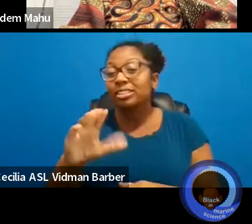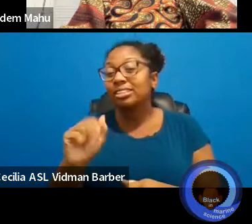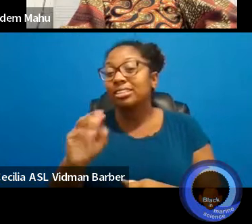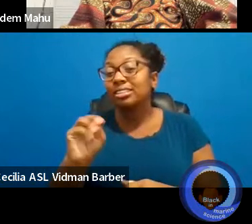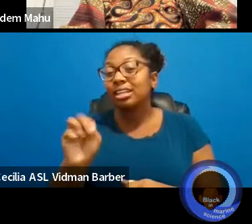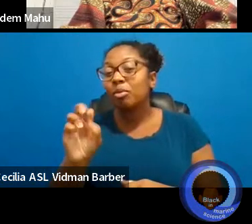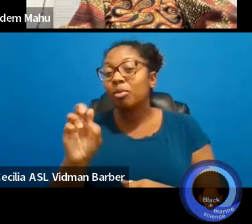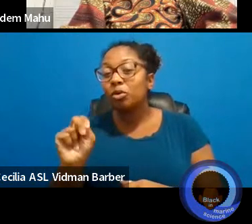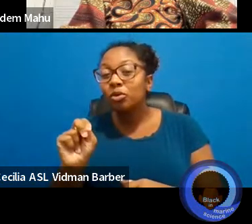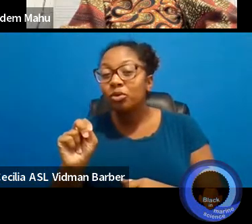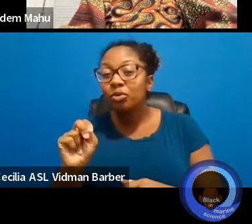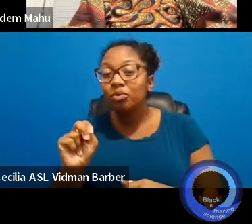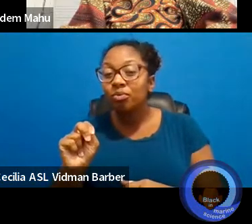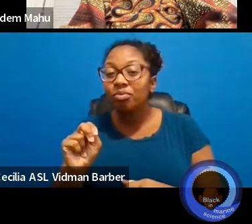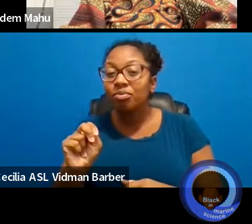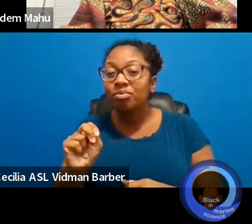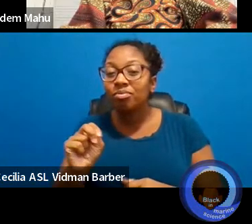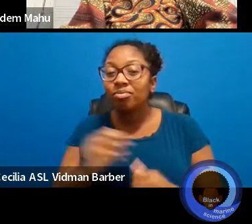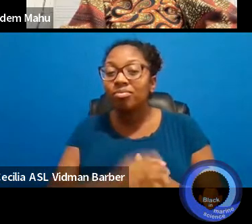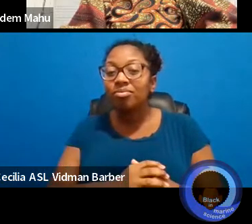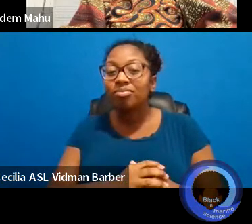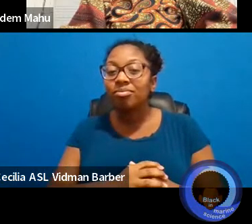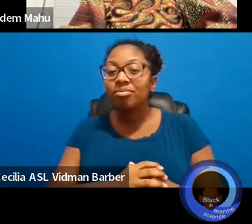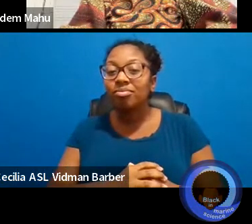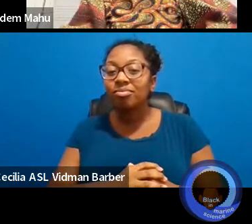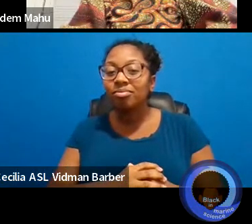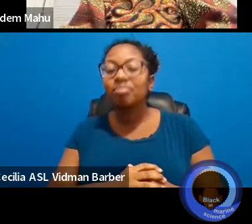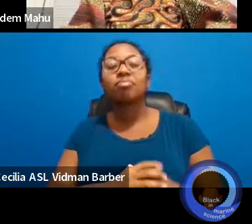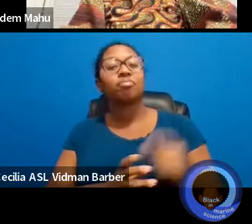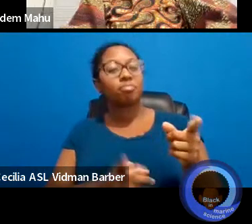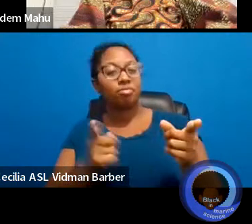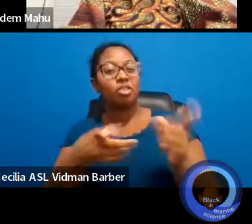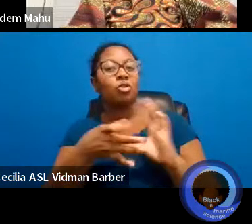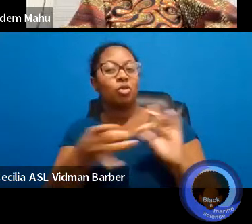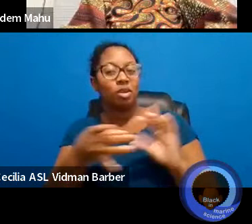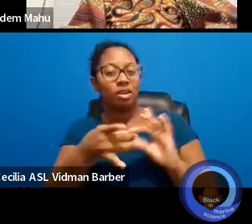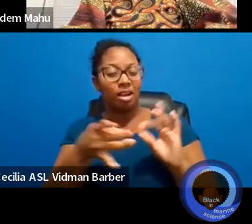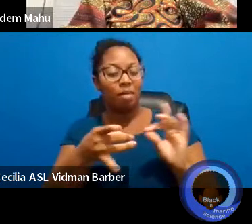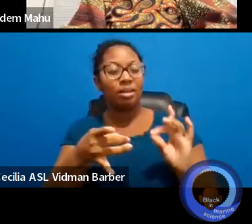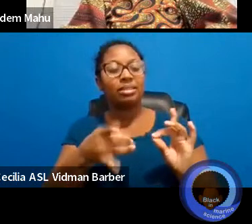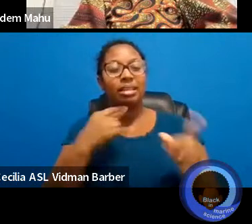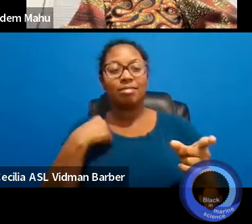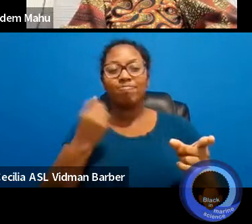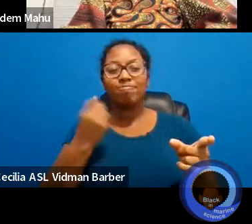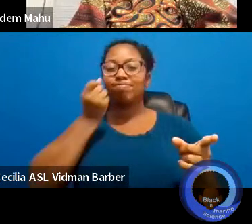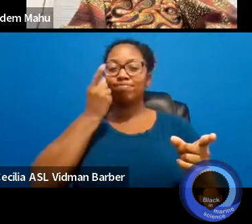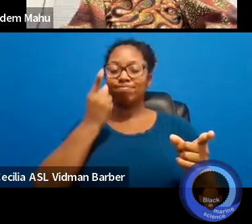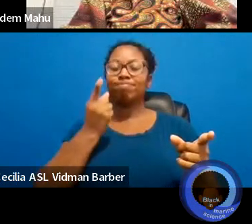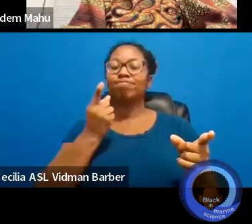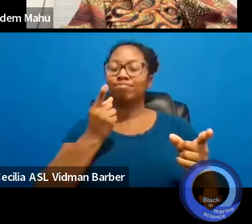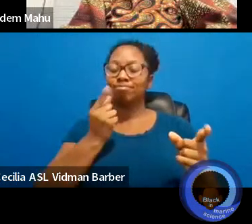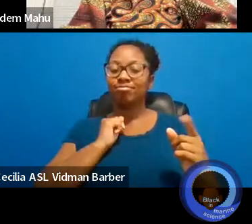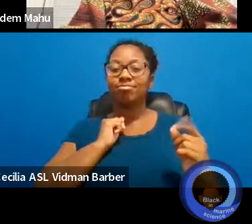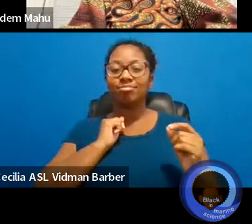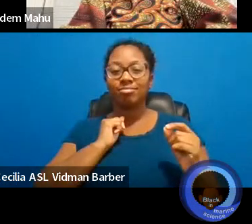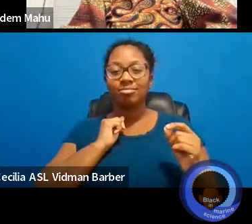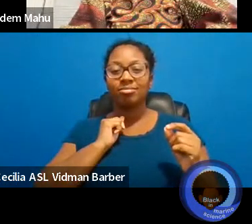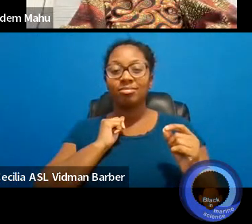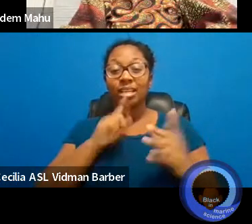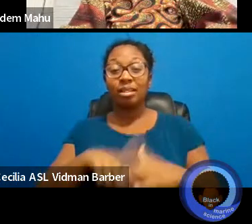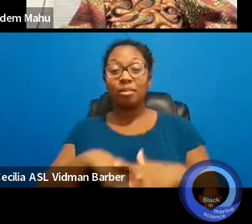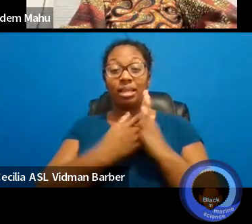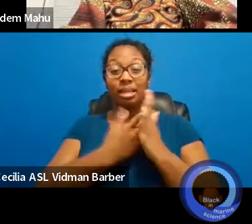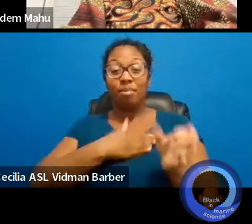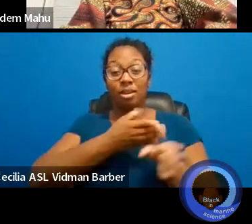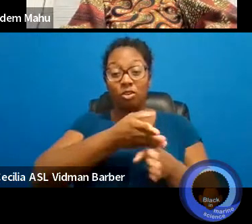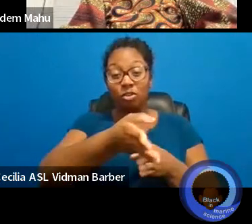Thank you, Maya. I think you've made a lot of comments that resonate very well with me. And I think at the beginning of my career, I wanted to change